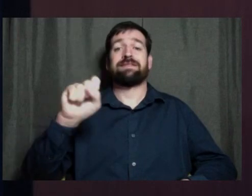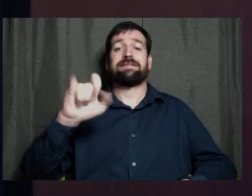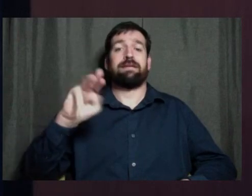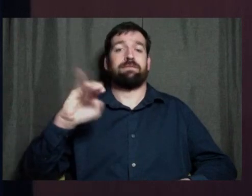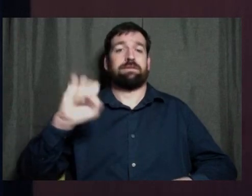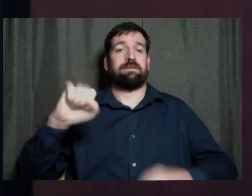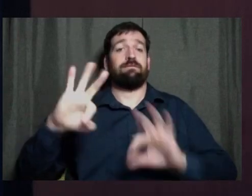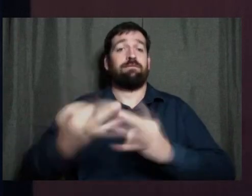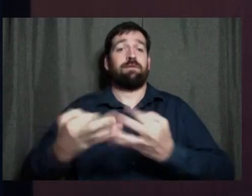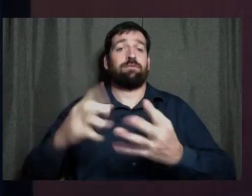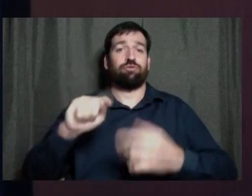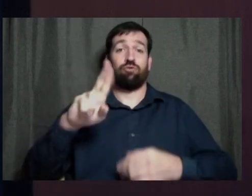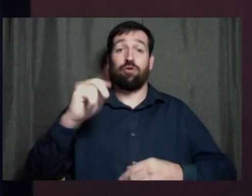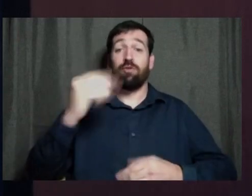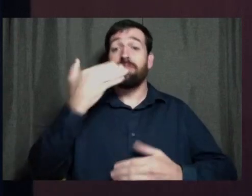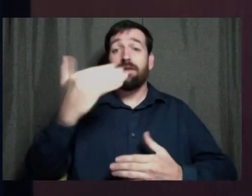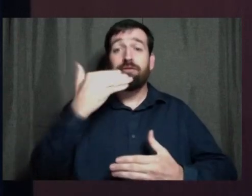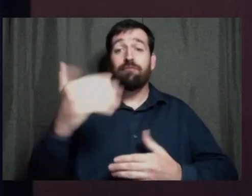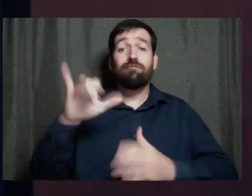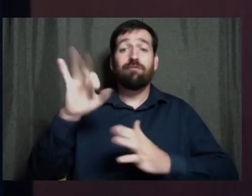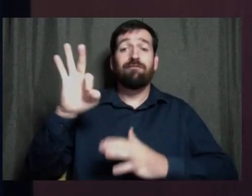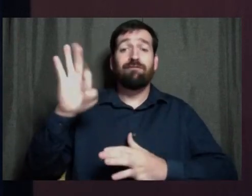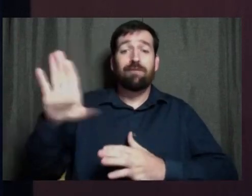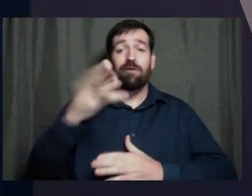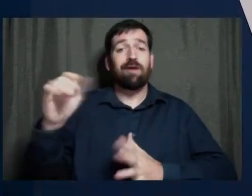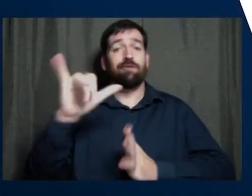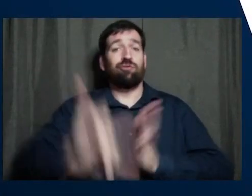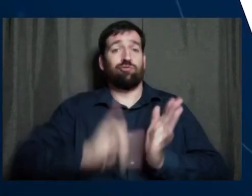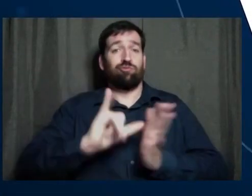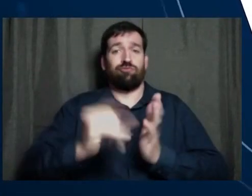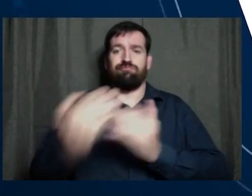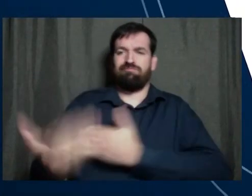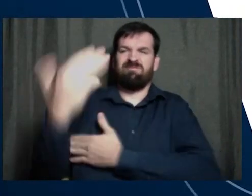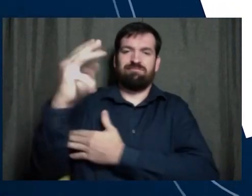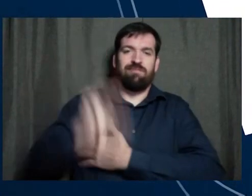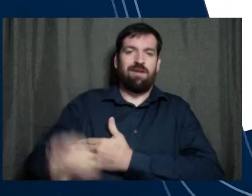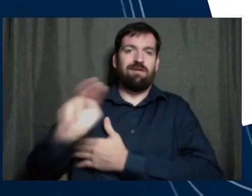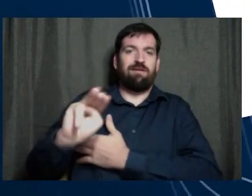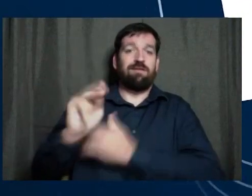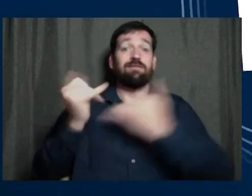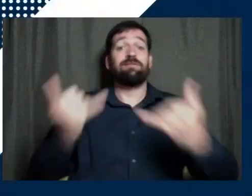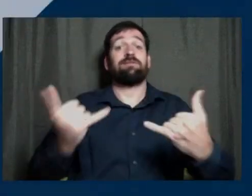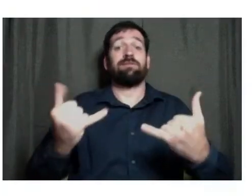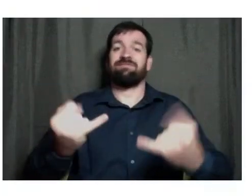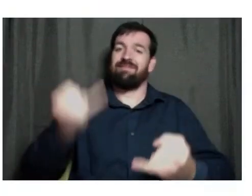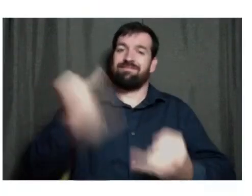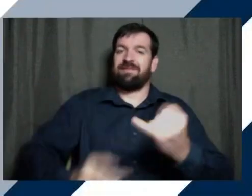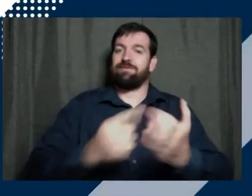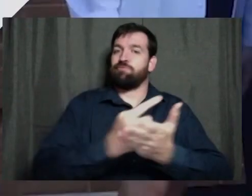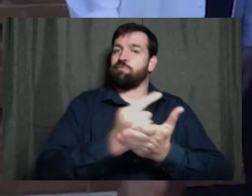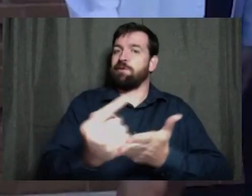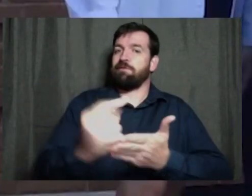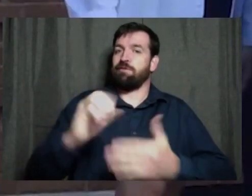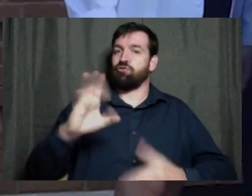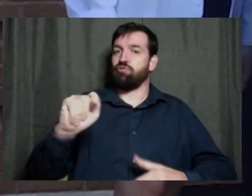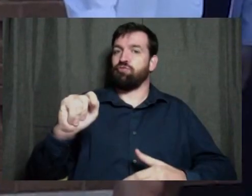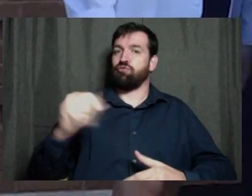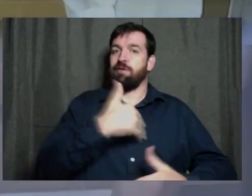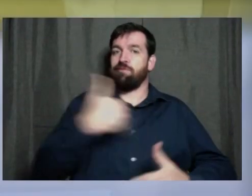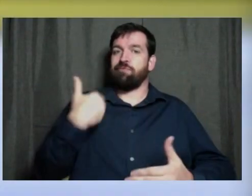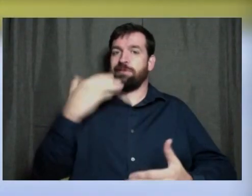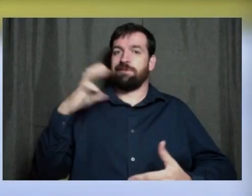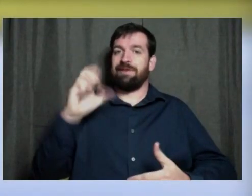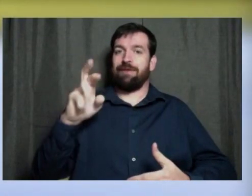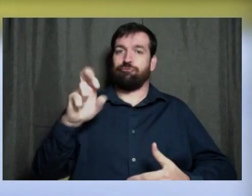us on YouTube and Facebook on this Monday. Today, we begin the last week of October, Breast Cancer Awareness Month. We are joined